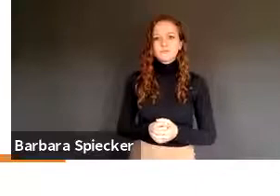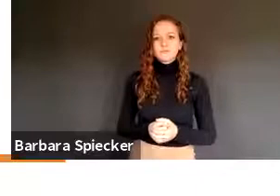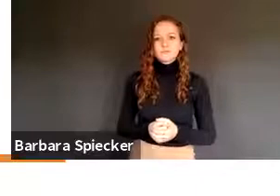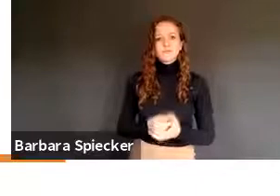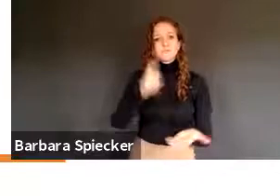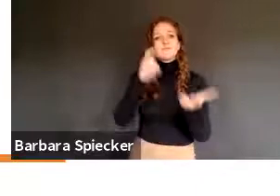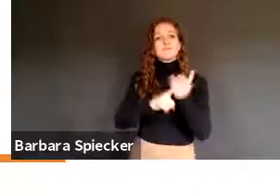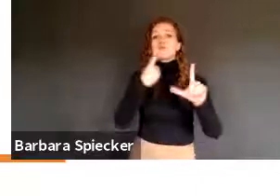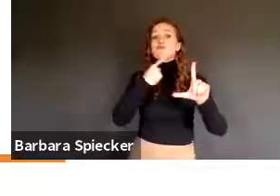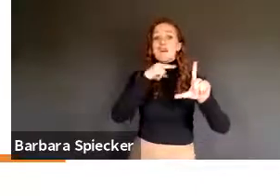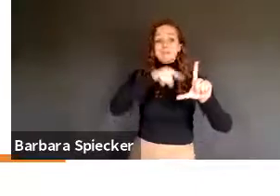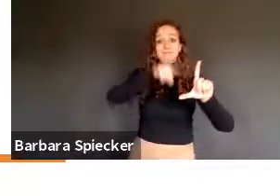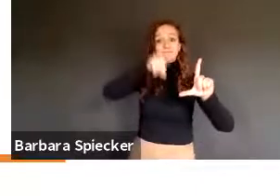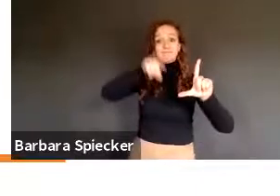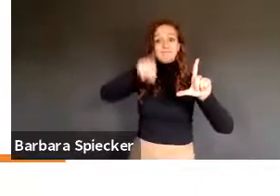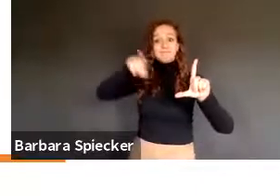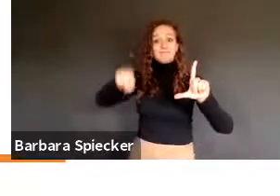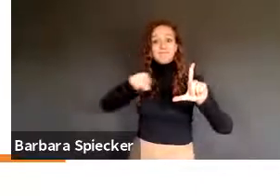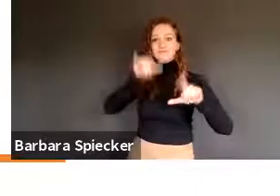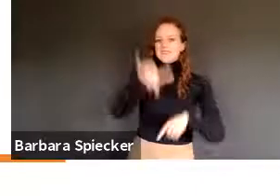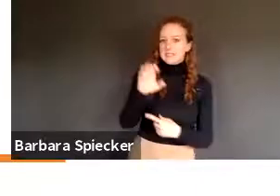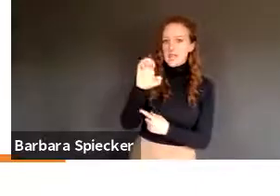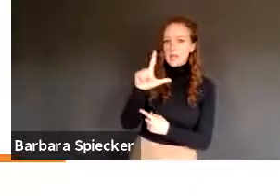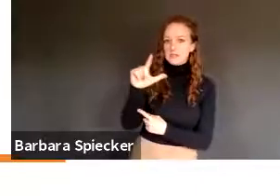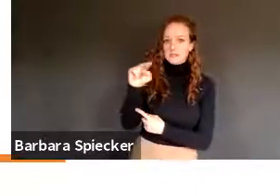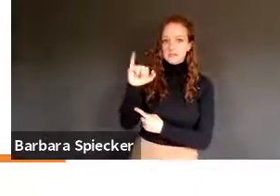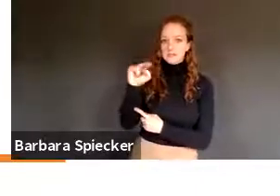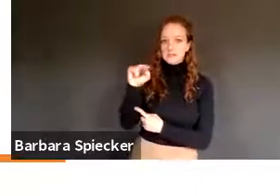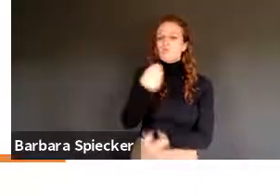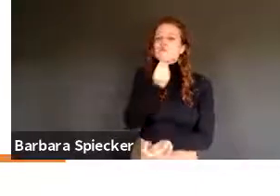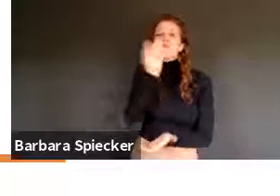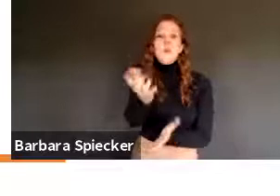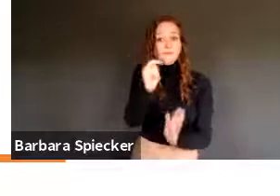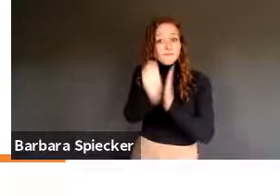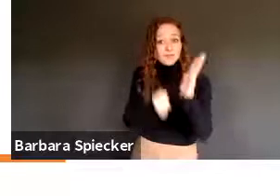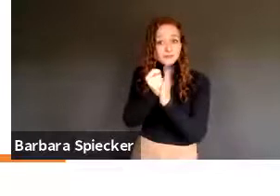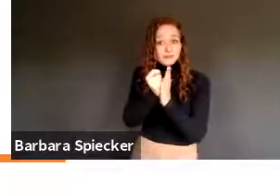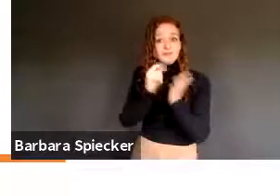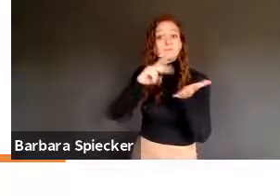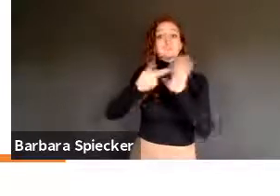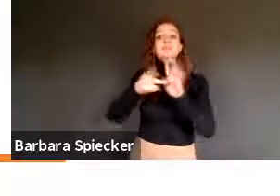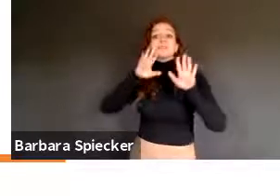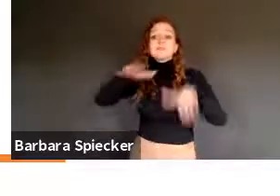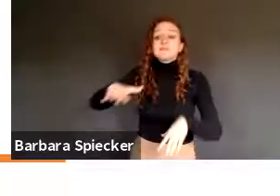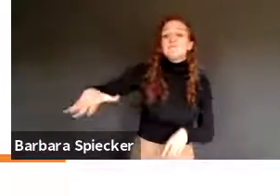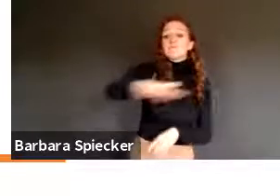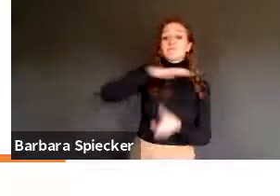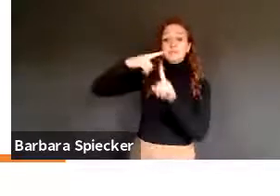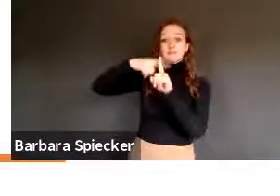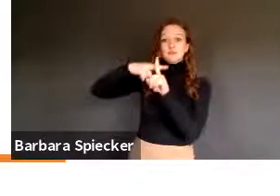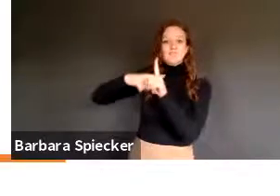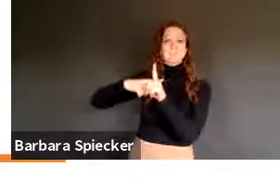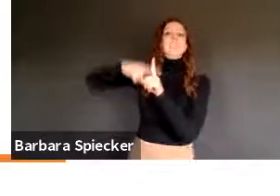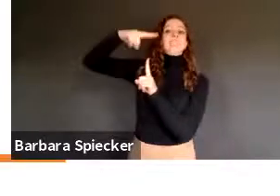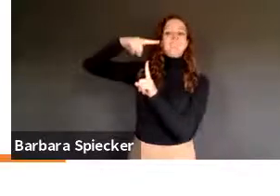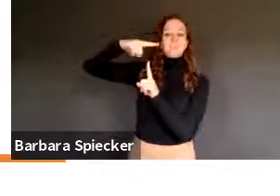figure here, you'll see the red spikes on the top of the graph representing the warm El Nino